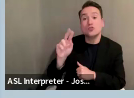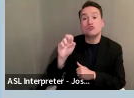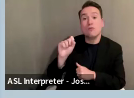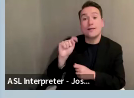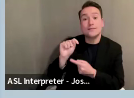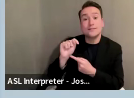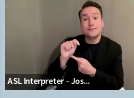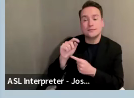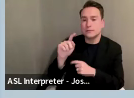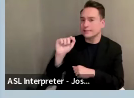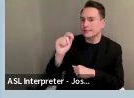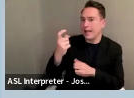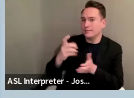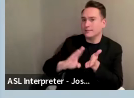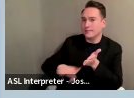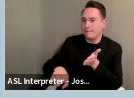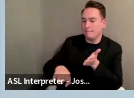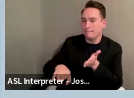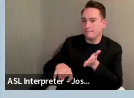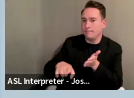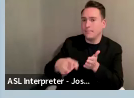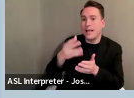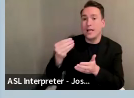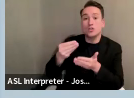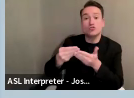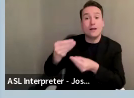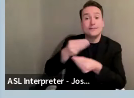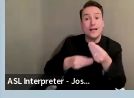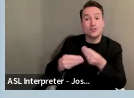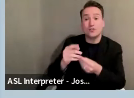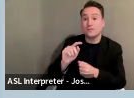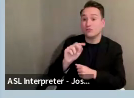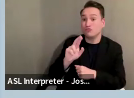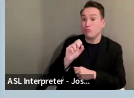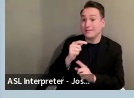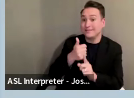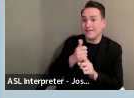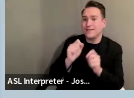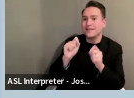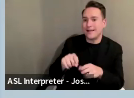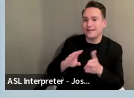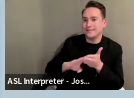tax exempt and transactions of the trust can be tax exempt.